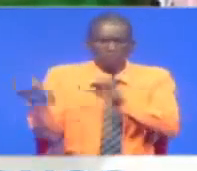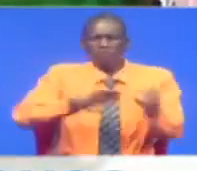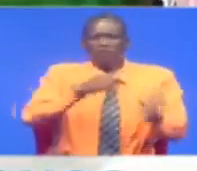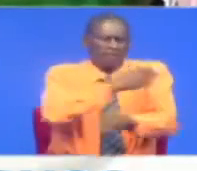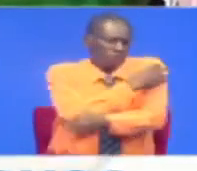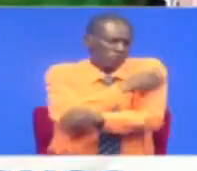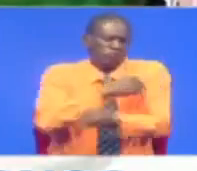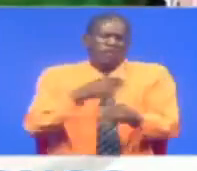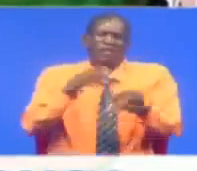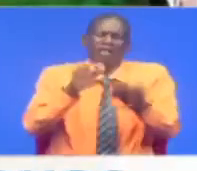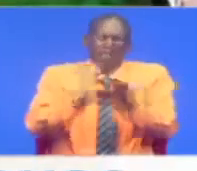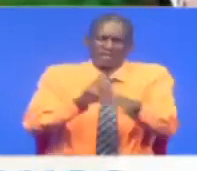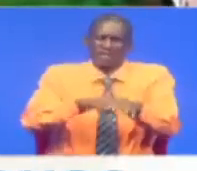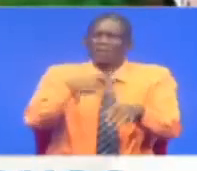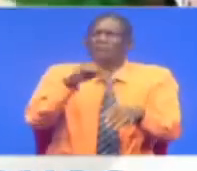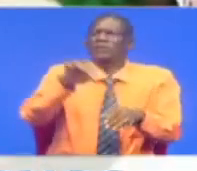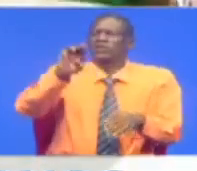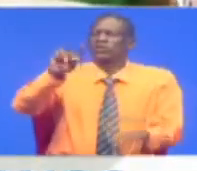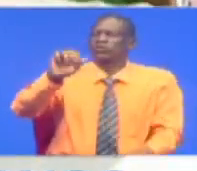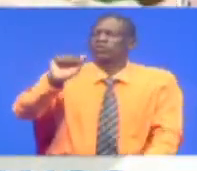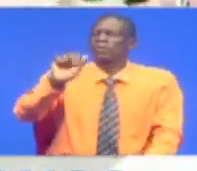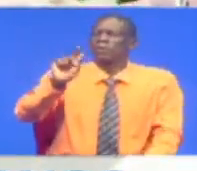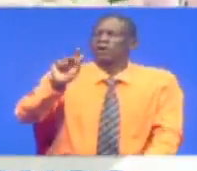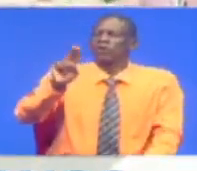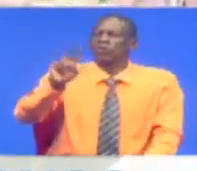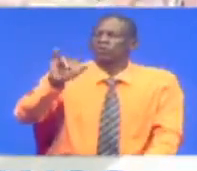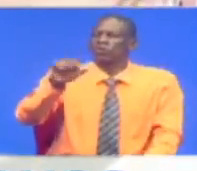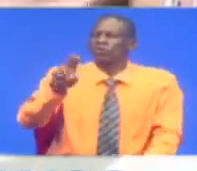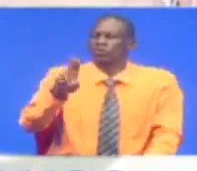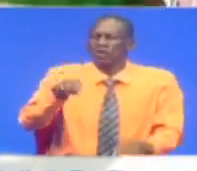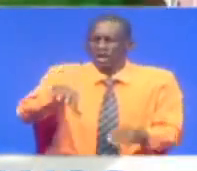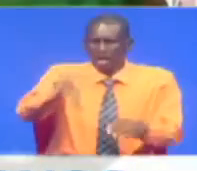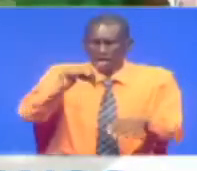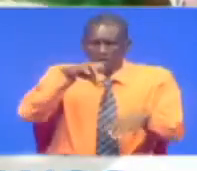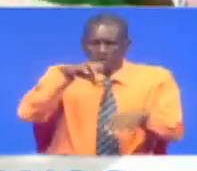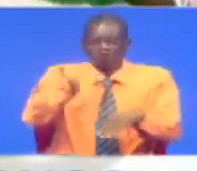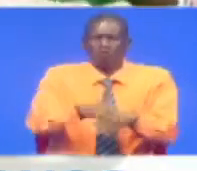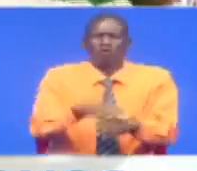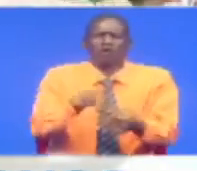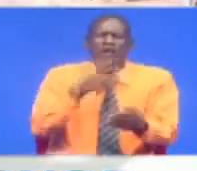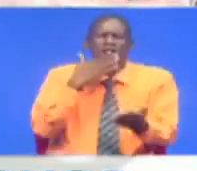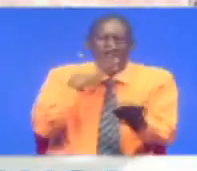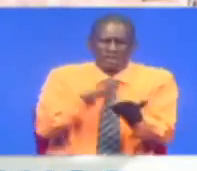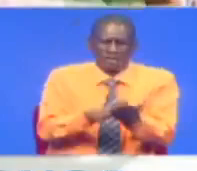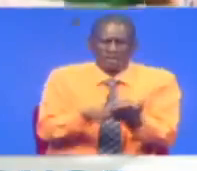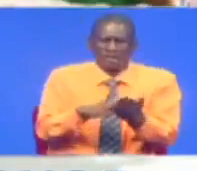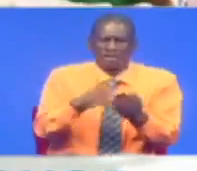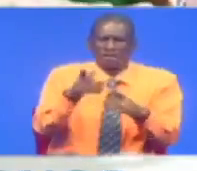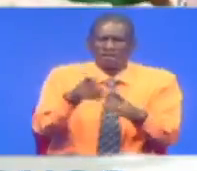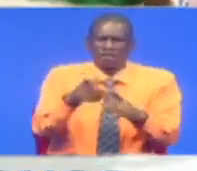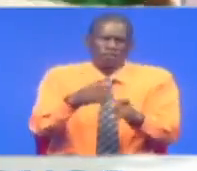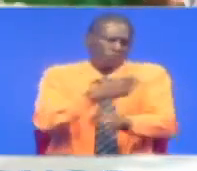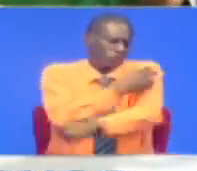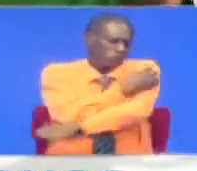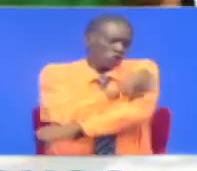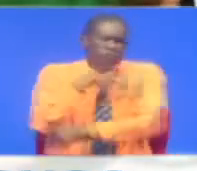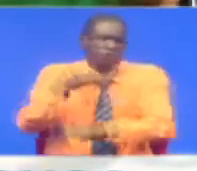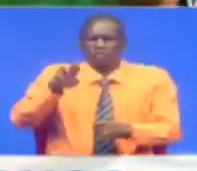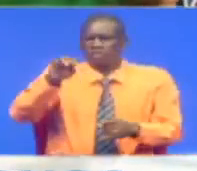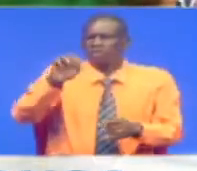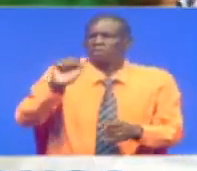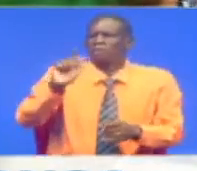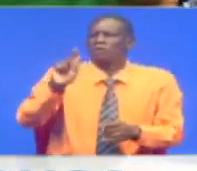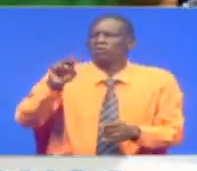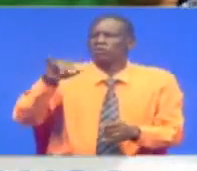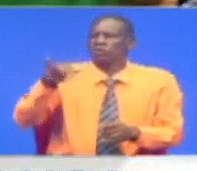nikaenda hapa Makuyu, nikachukua barua hapa Makuyu station ya nini? Ya hospitali. Nikachukua barua